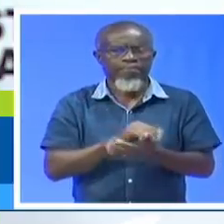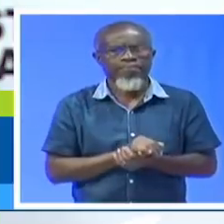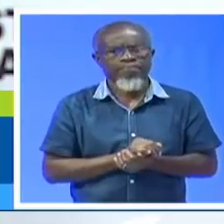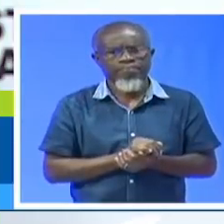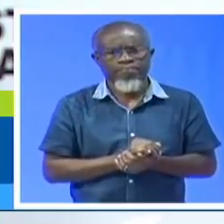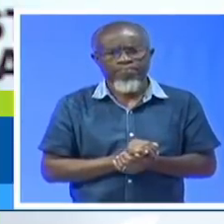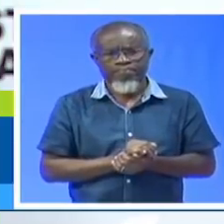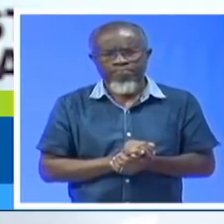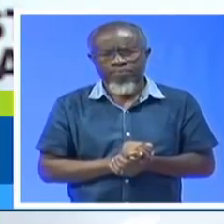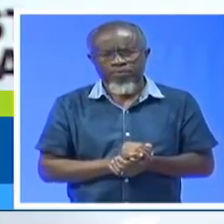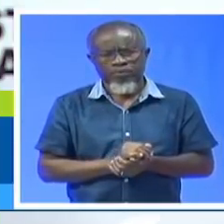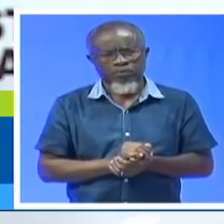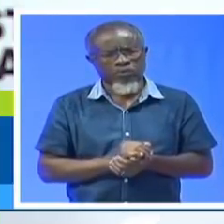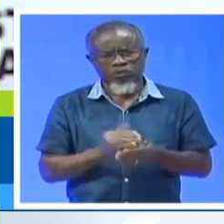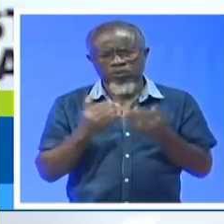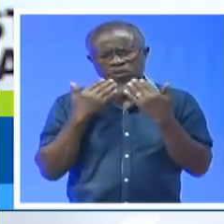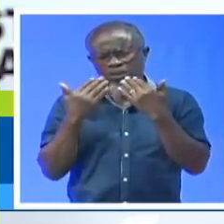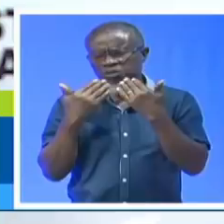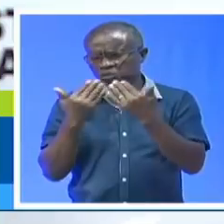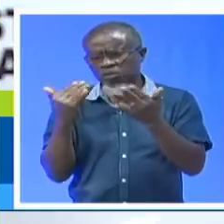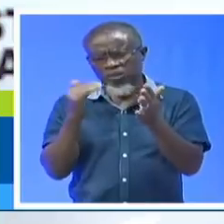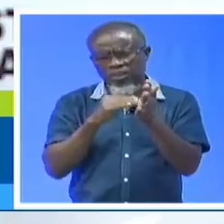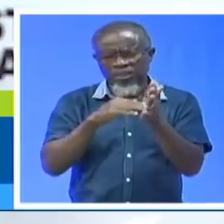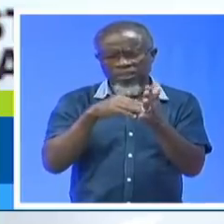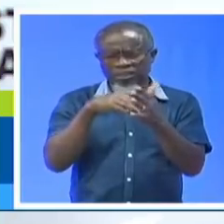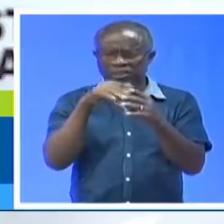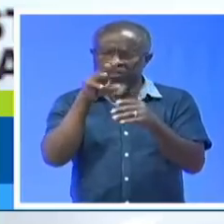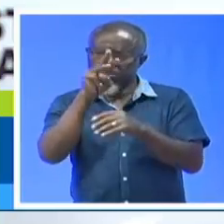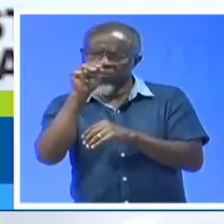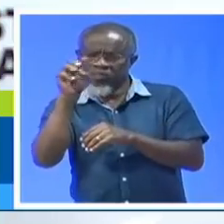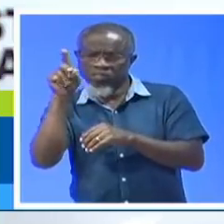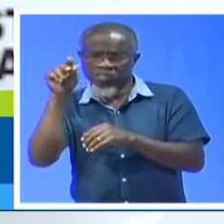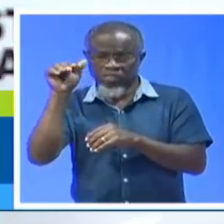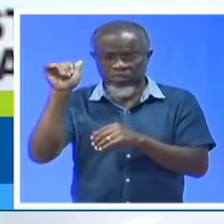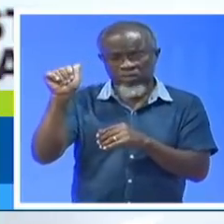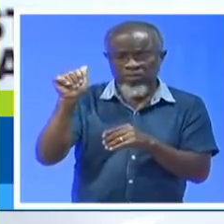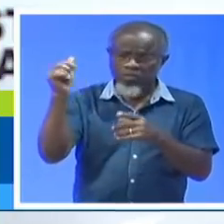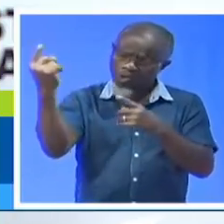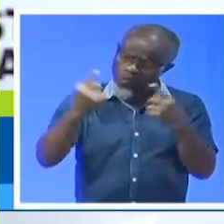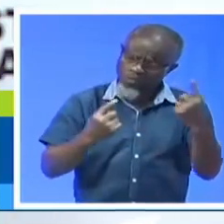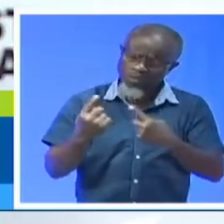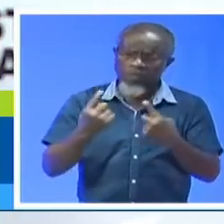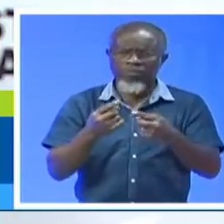media, thank you once again most sincerely for coming out to these press conferences and